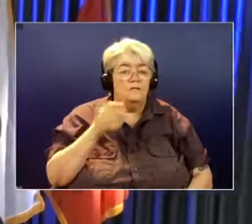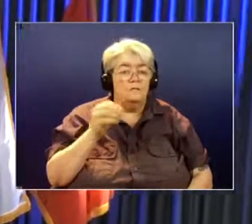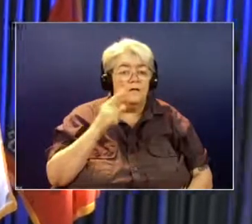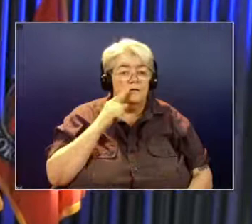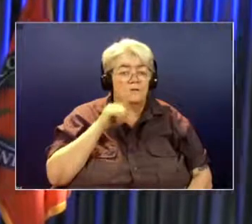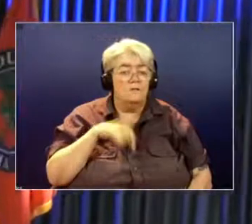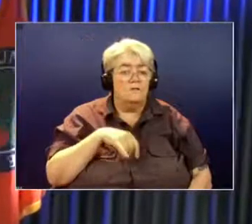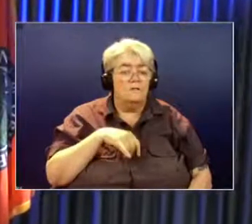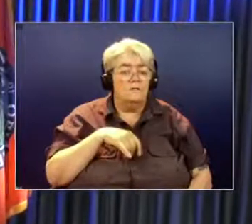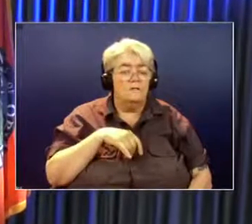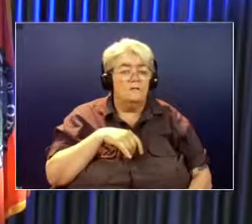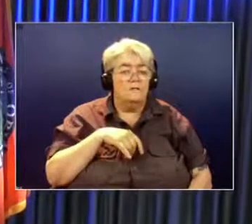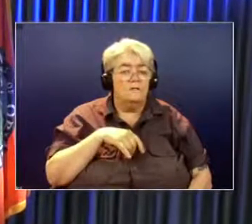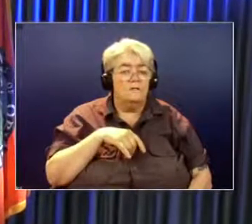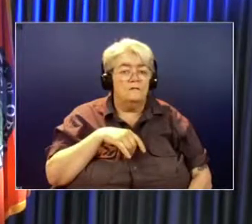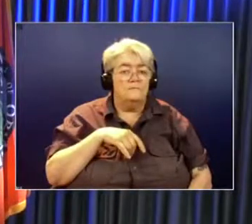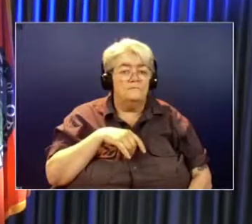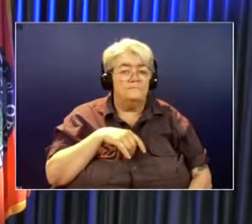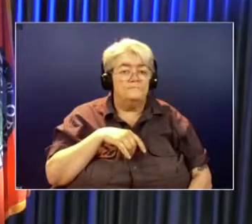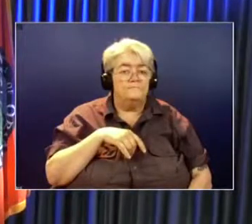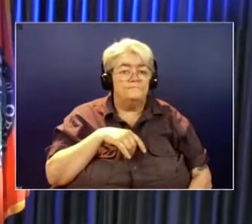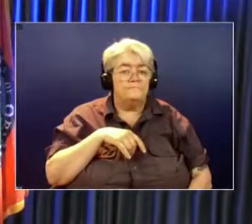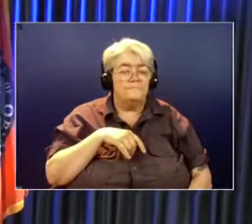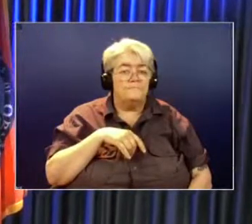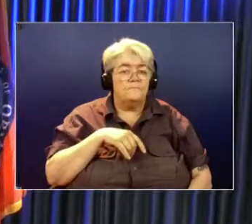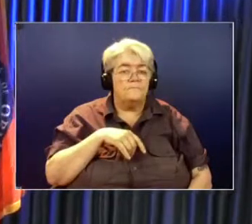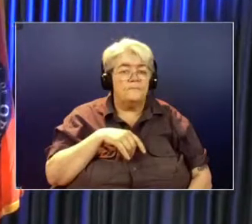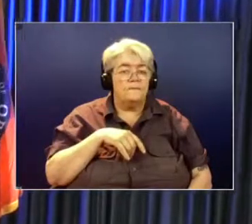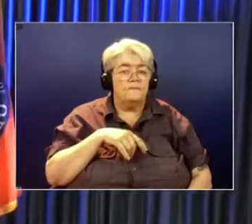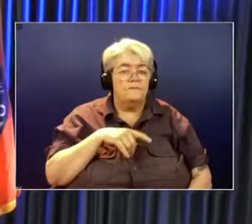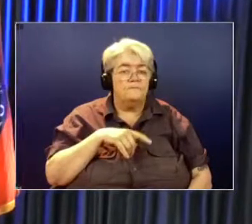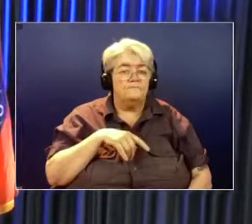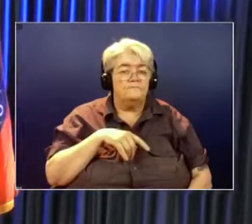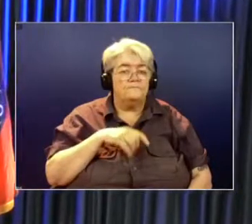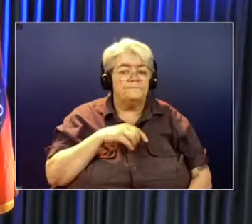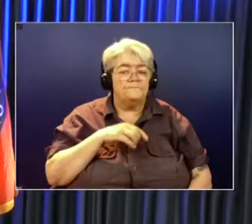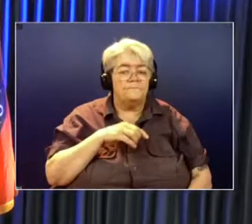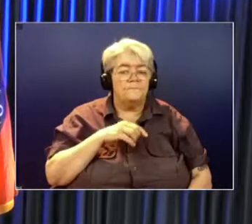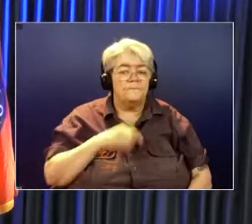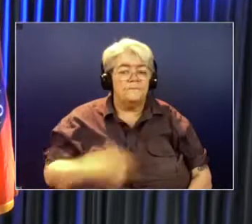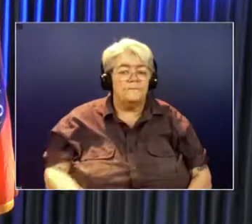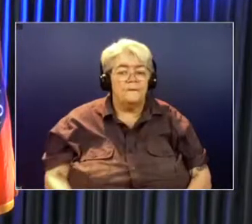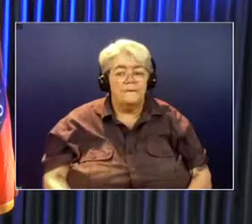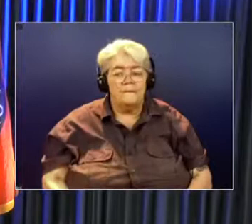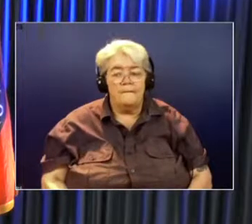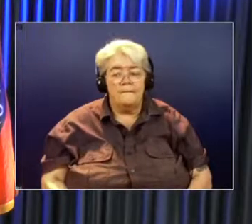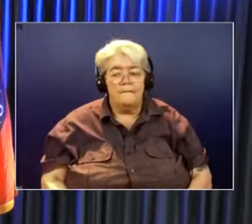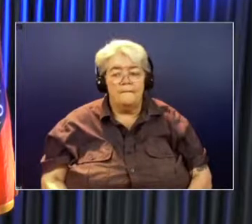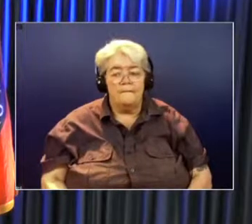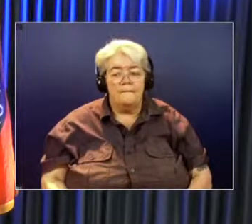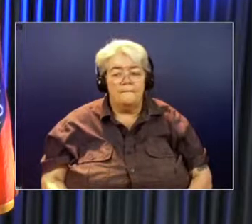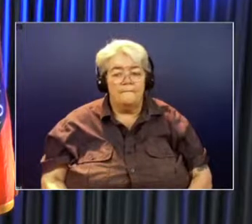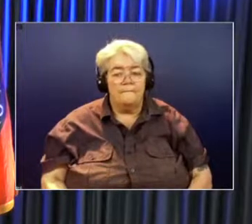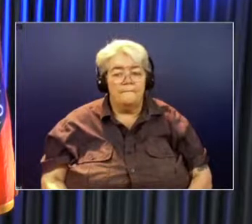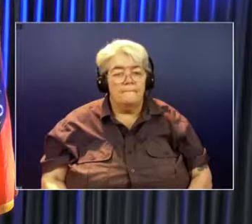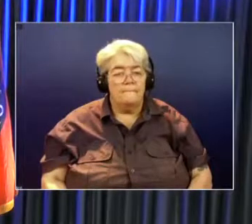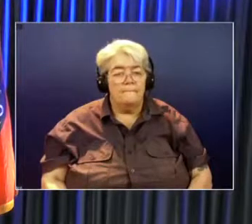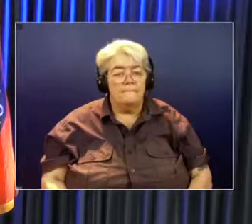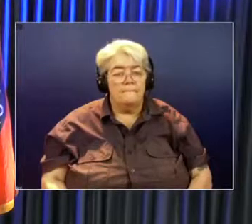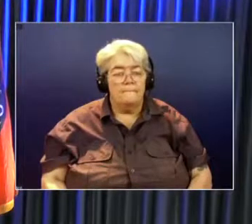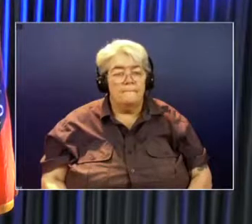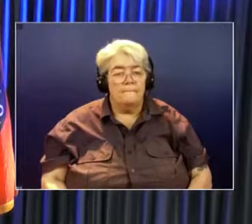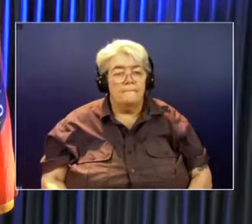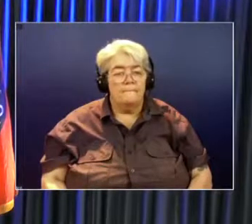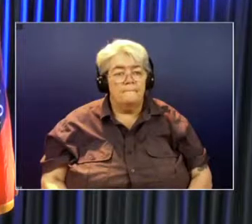the you're at bat, flag. you're coming up, right? Yeah. Someone needs to be standing there, they give you space to do that. Okay. Okay, I think we